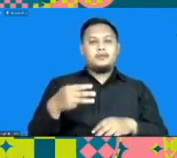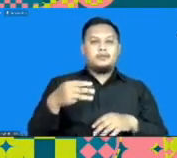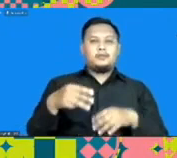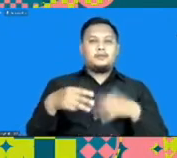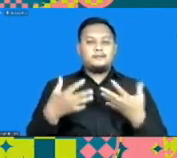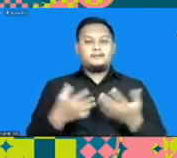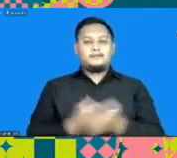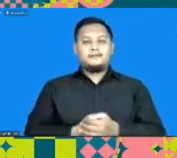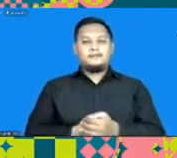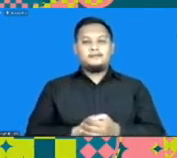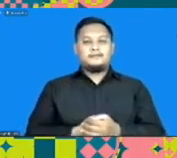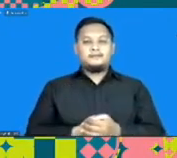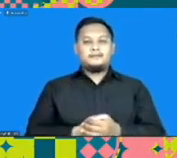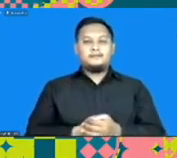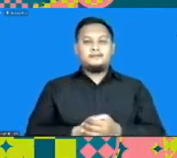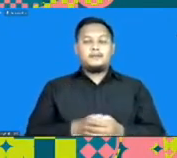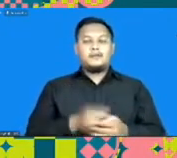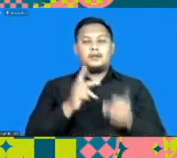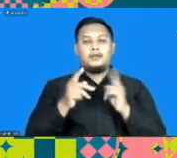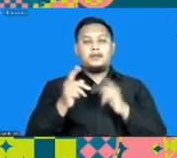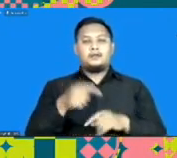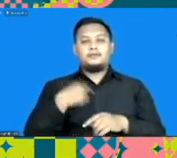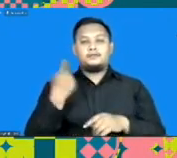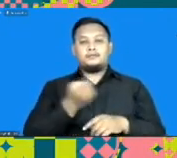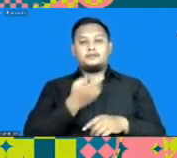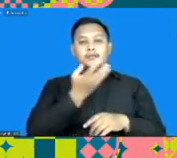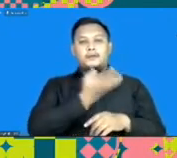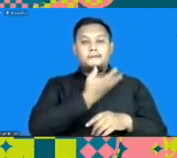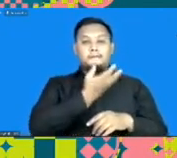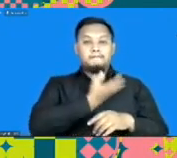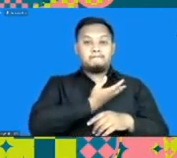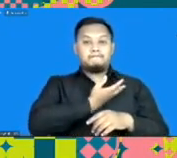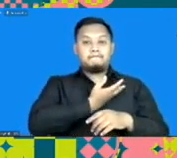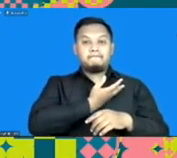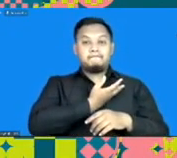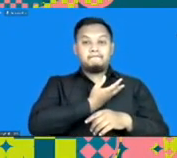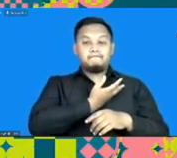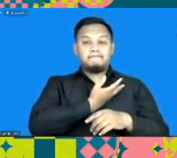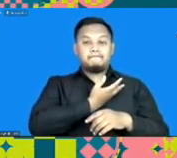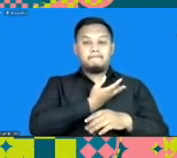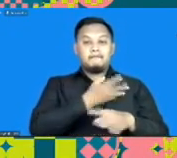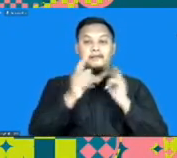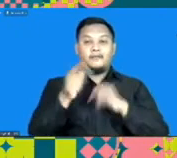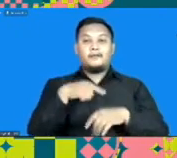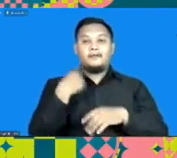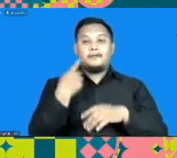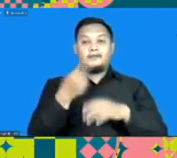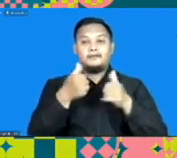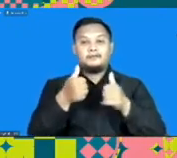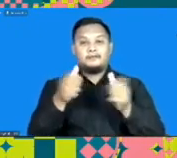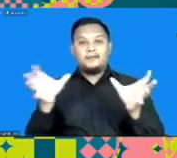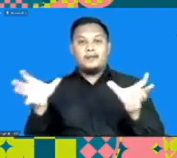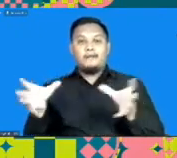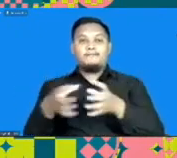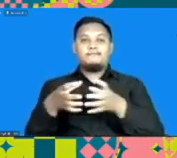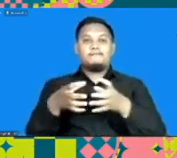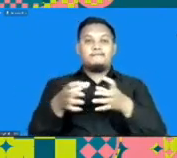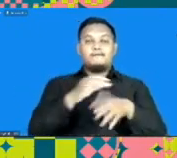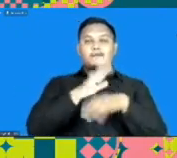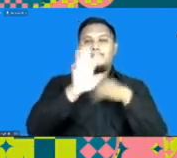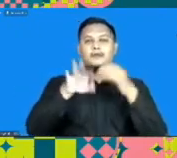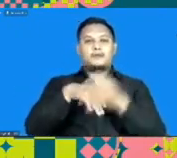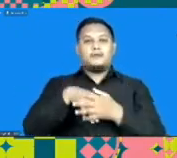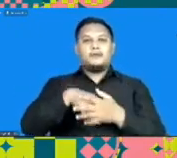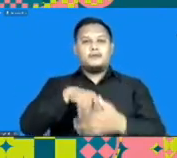were to take all of this room, all of social media, everyone who's watching from around the world, if we're taking them all with us now